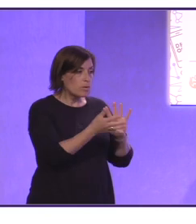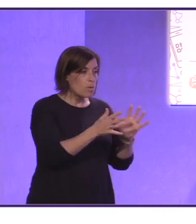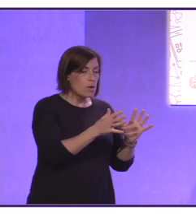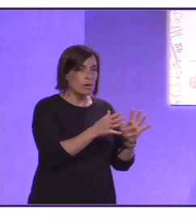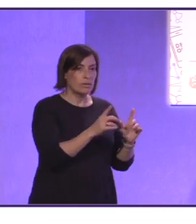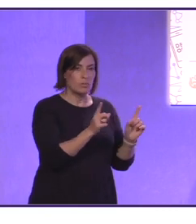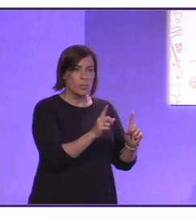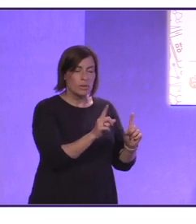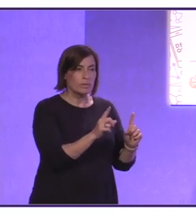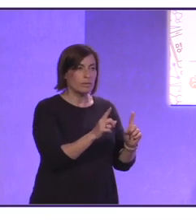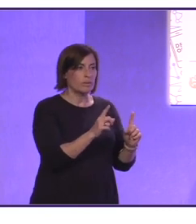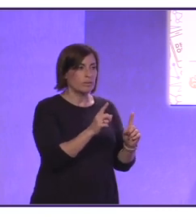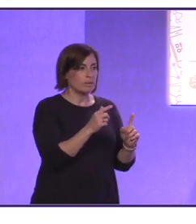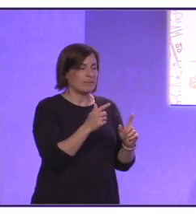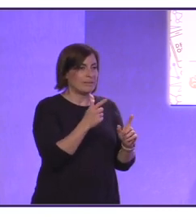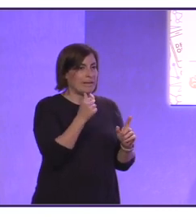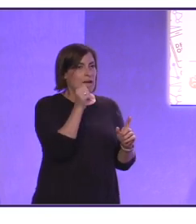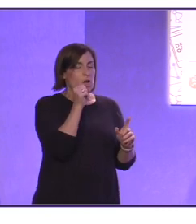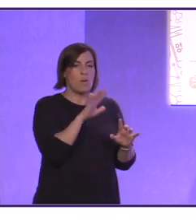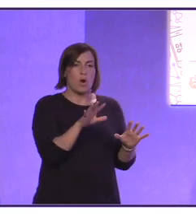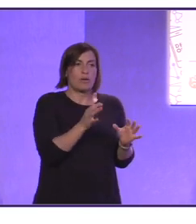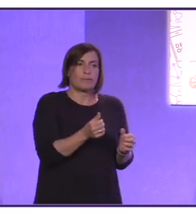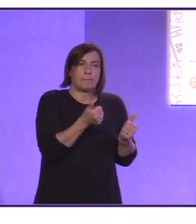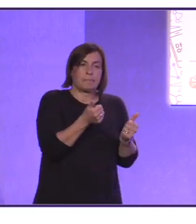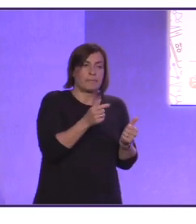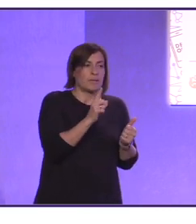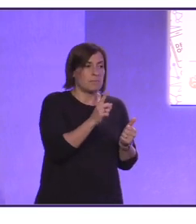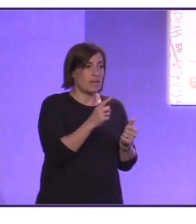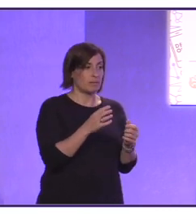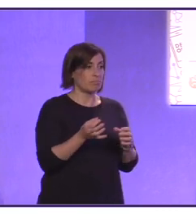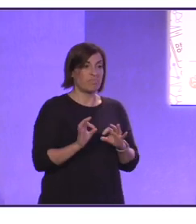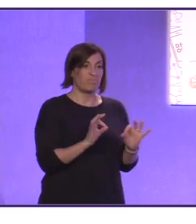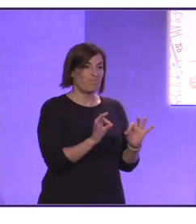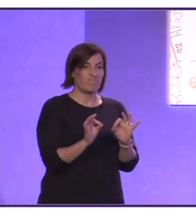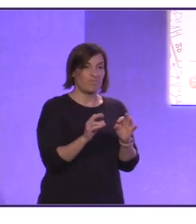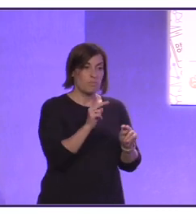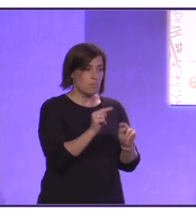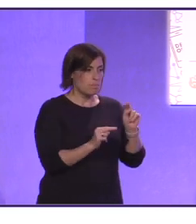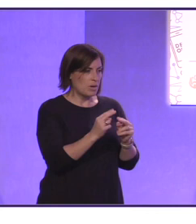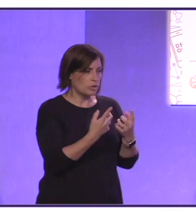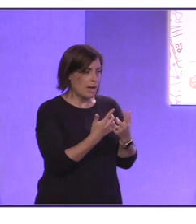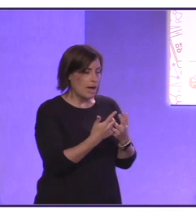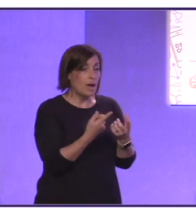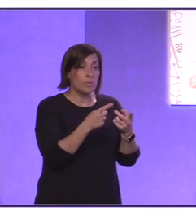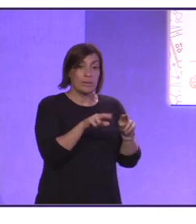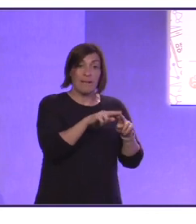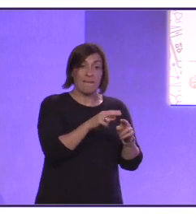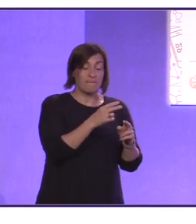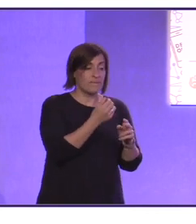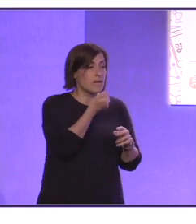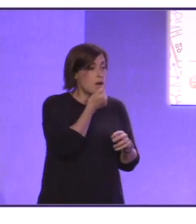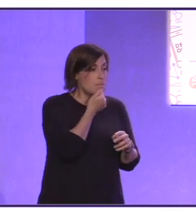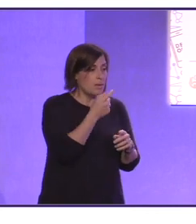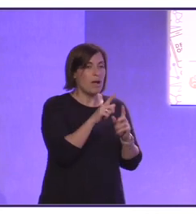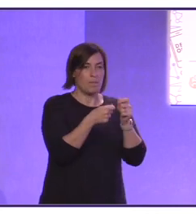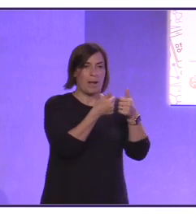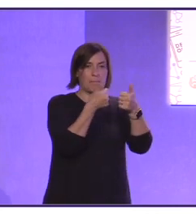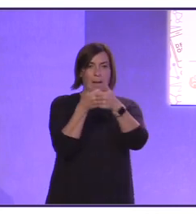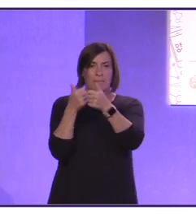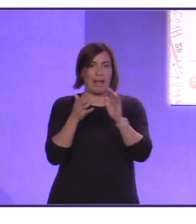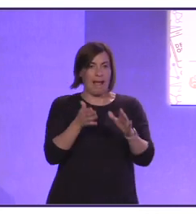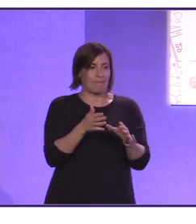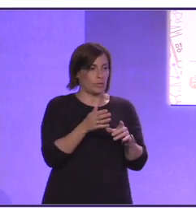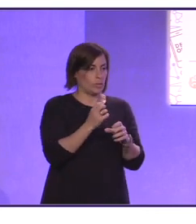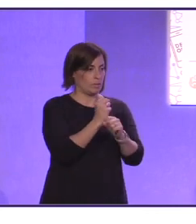it's the beginning, I think, of the journey. And there isn't one. If there were, then these numbers would be published, firms would have